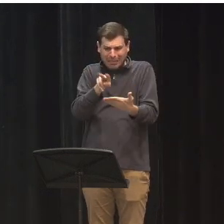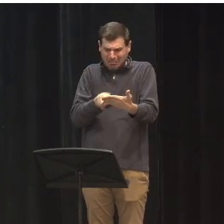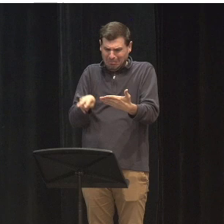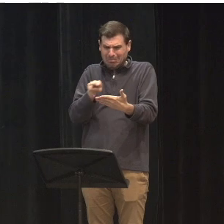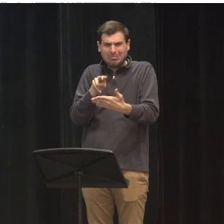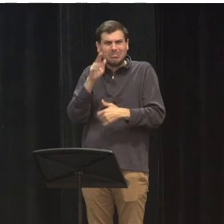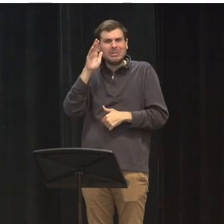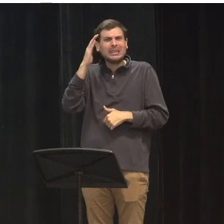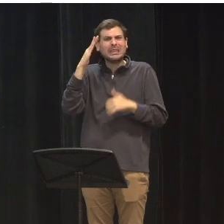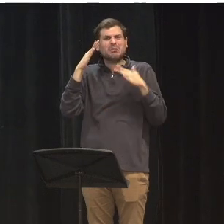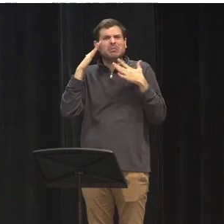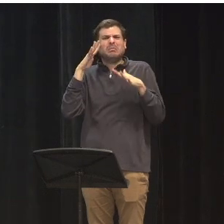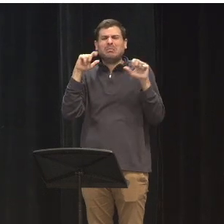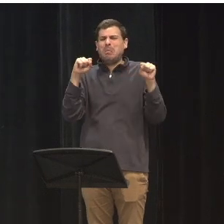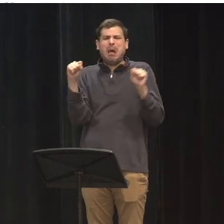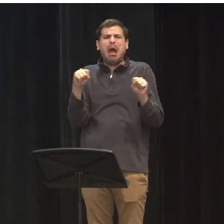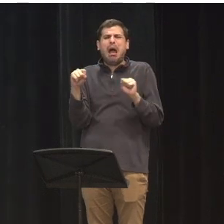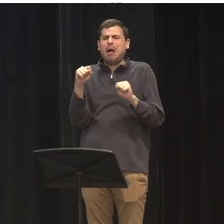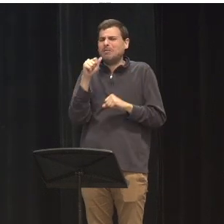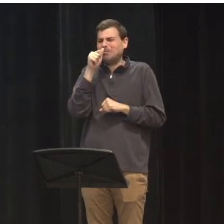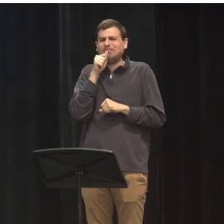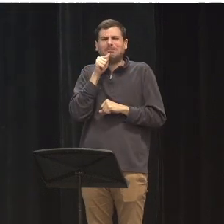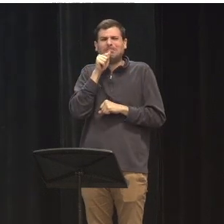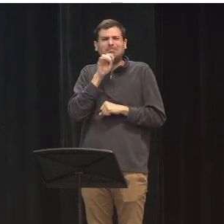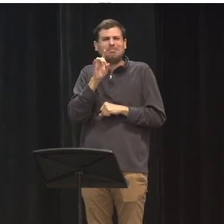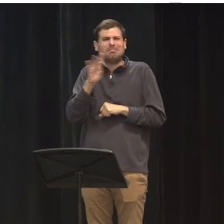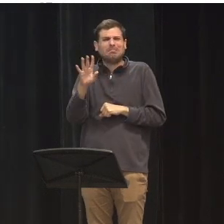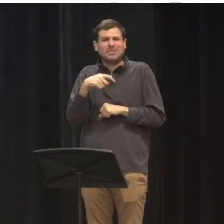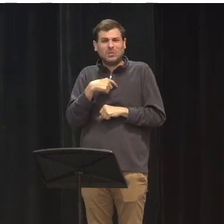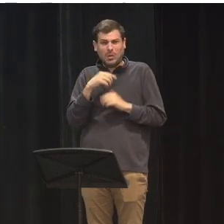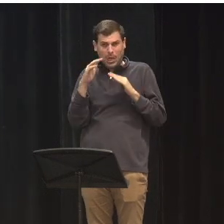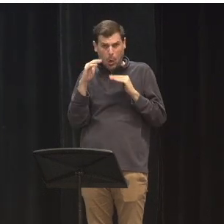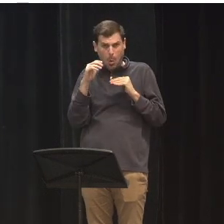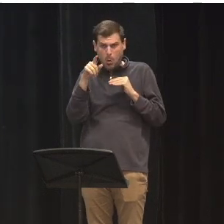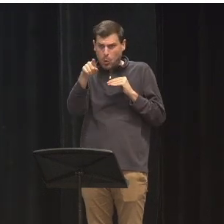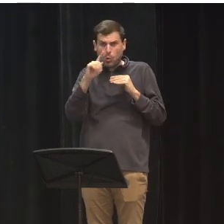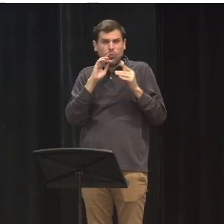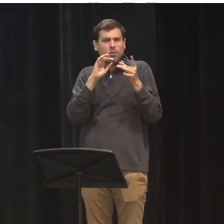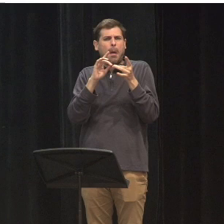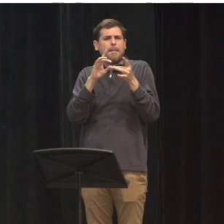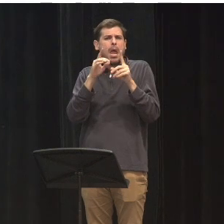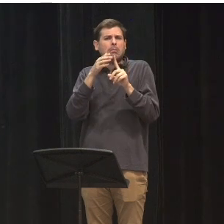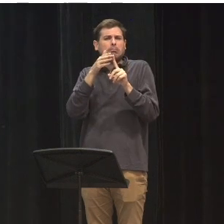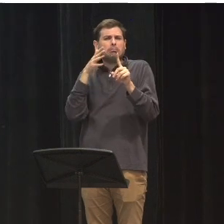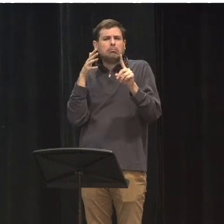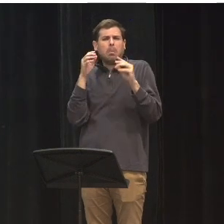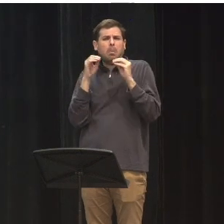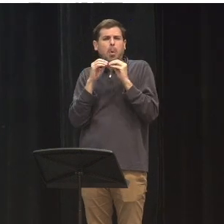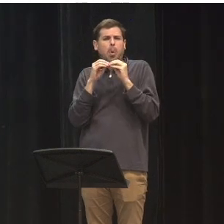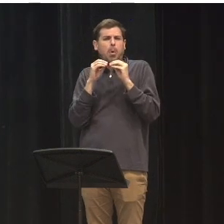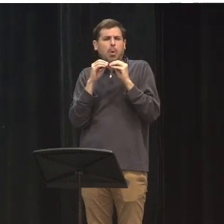So I'm hoping that there's going to be some comments about the noise levels and what kind of construction